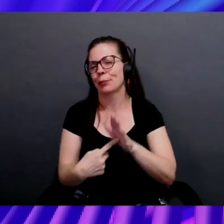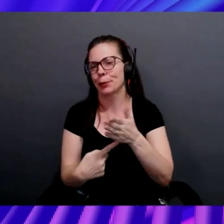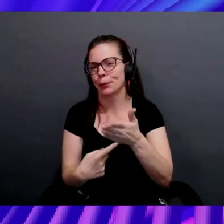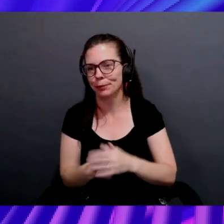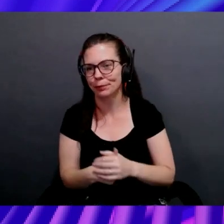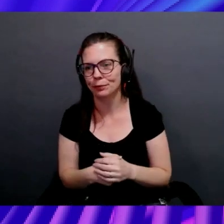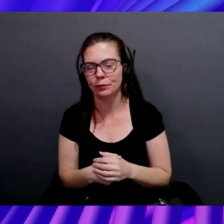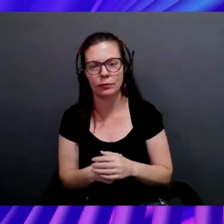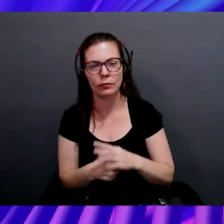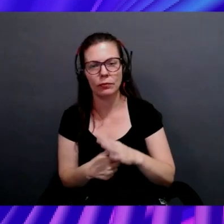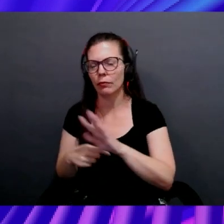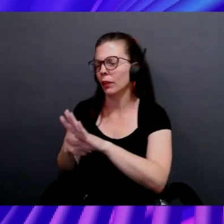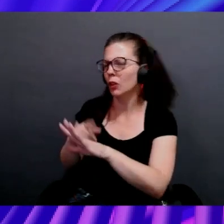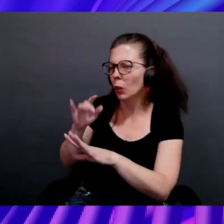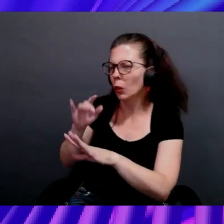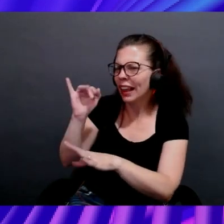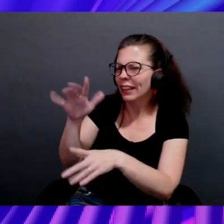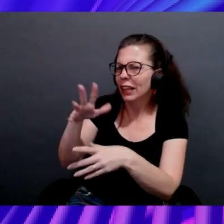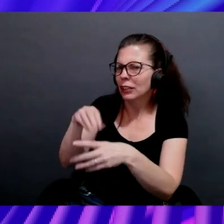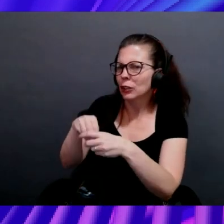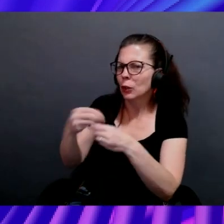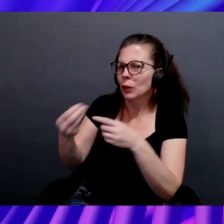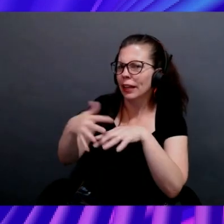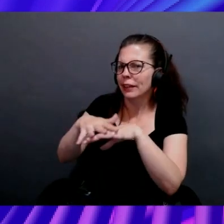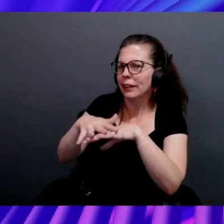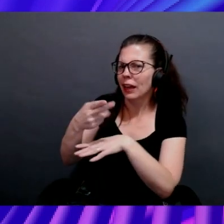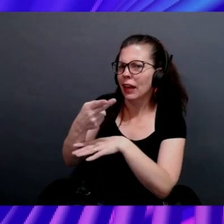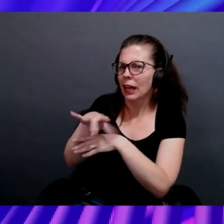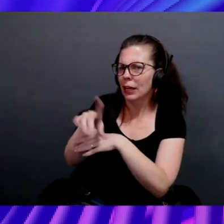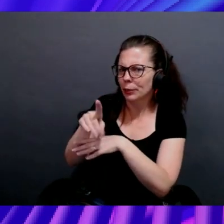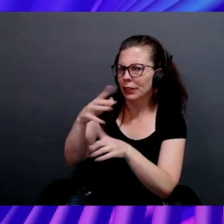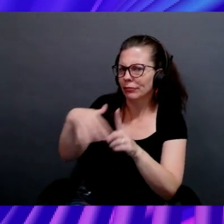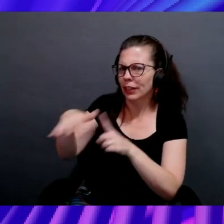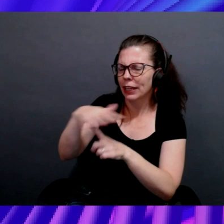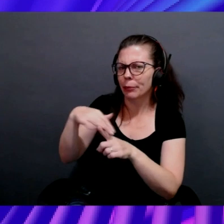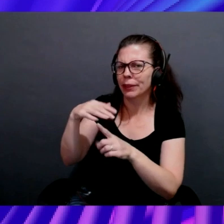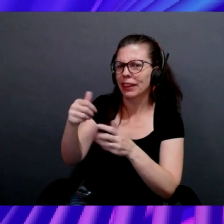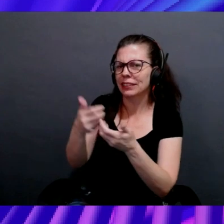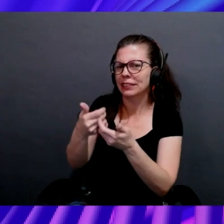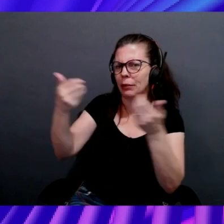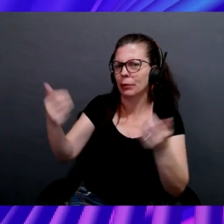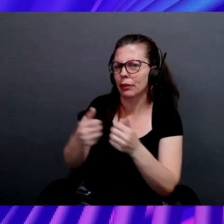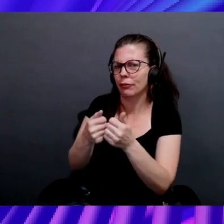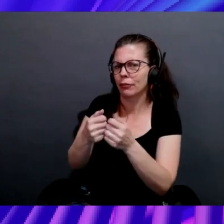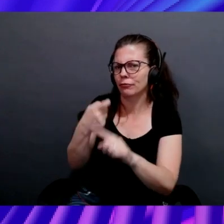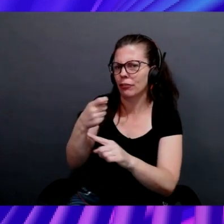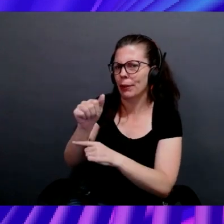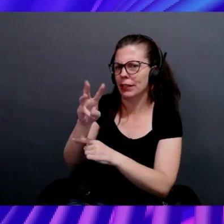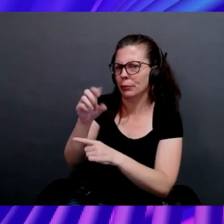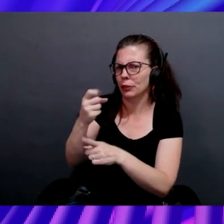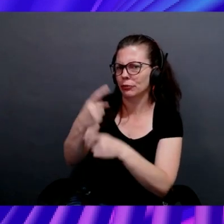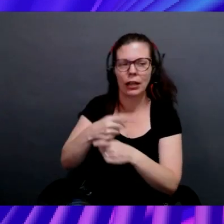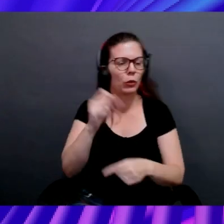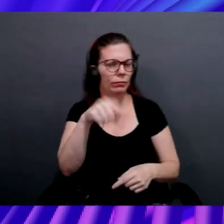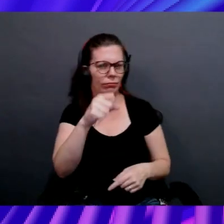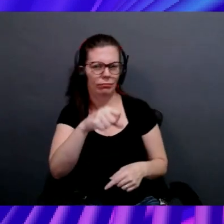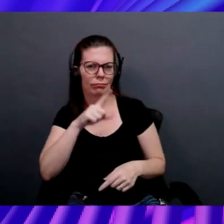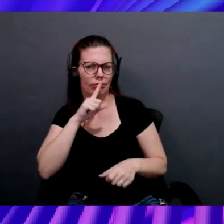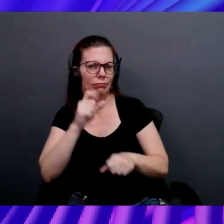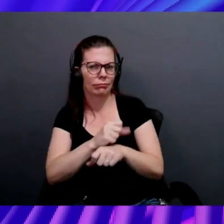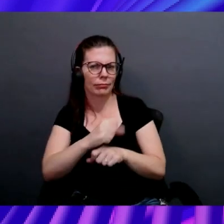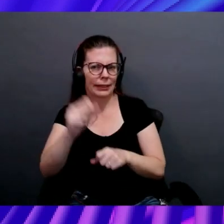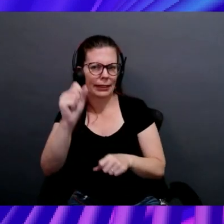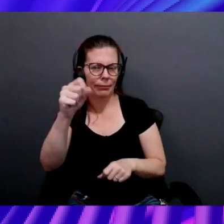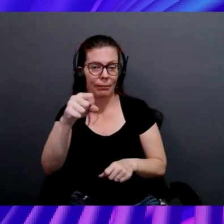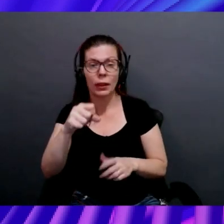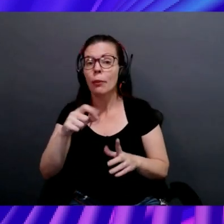this one. This would include like hybrid environments and things that run outside of AWS as well? Oh, 100%. Okay. 100%. And by the way, you can